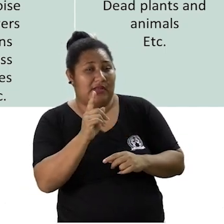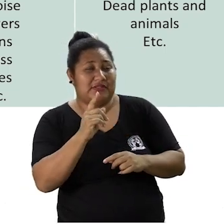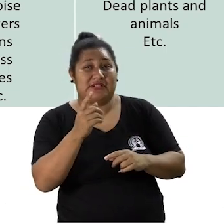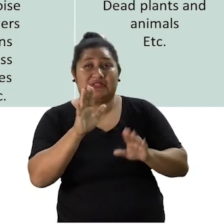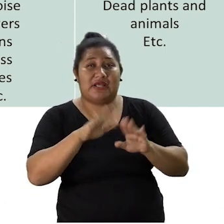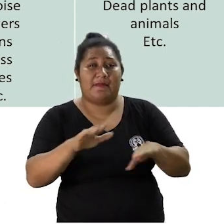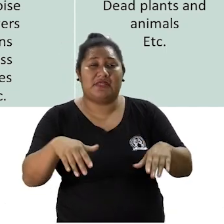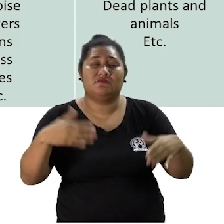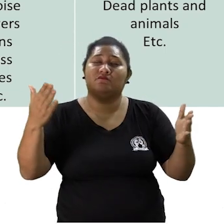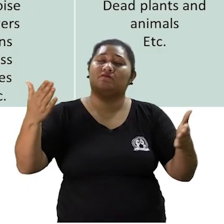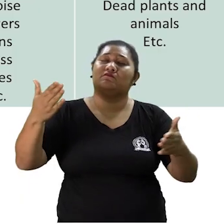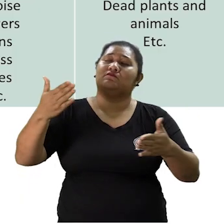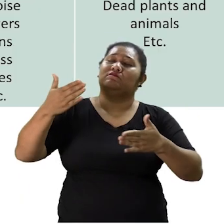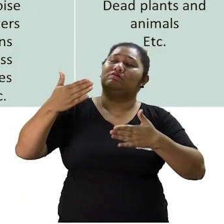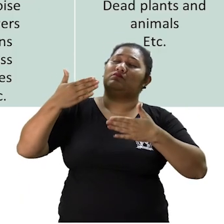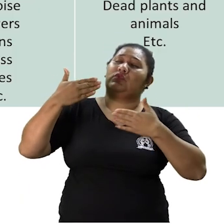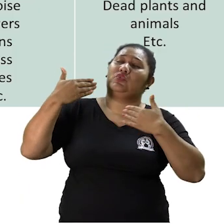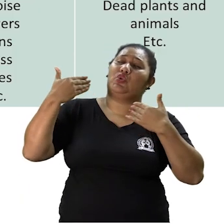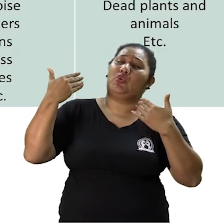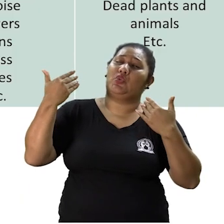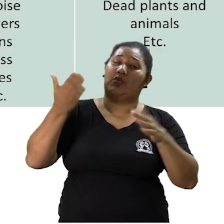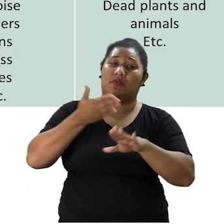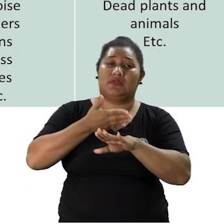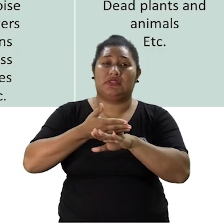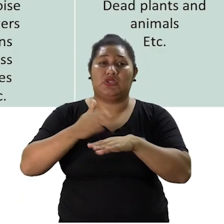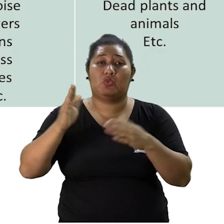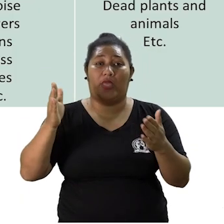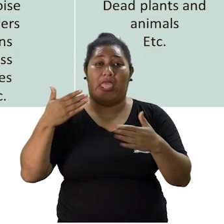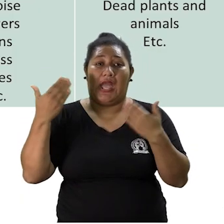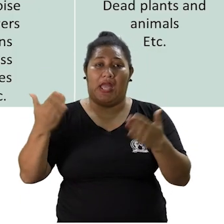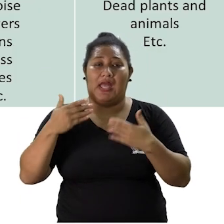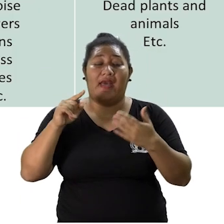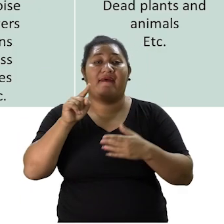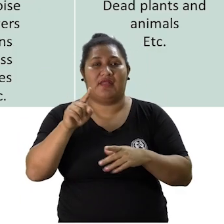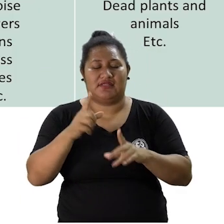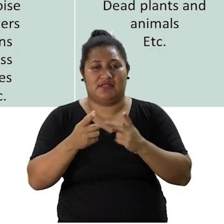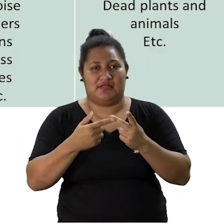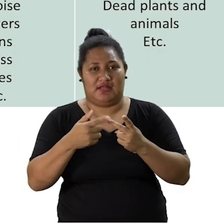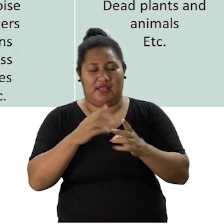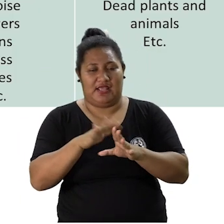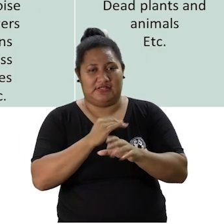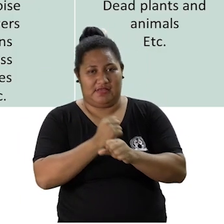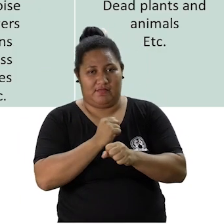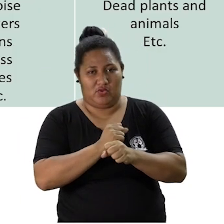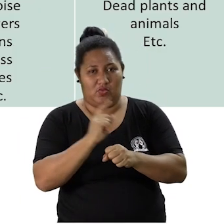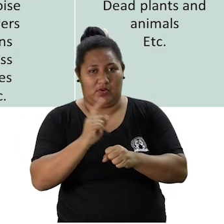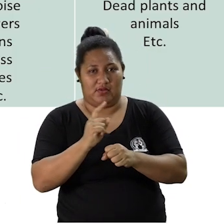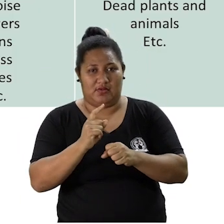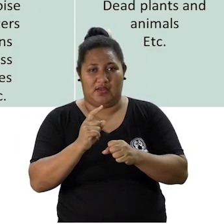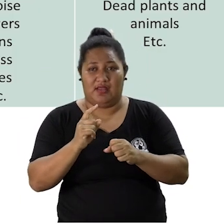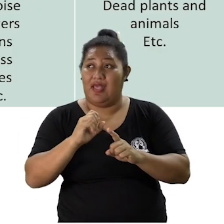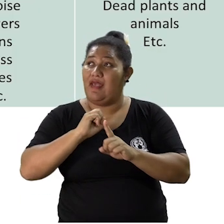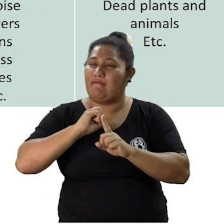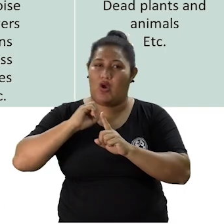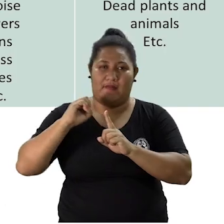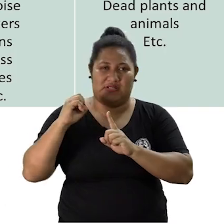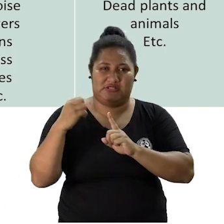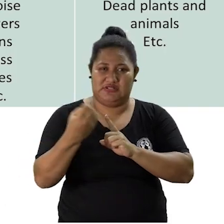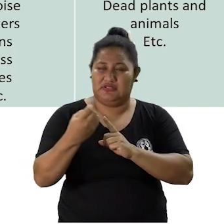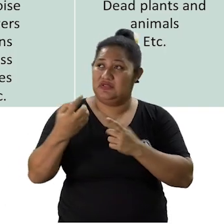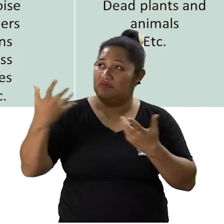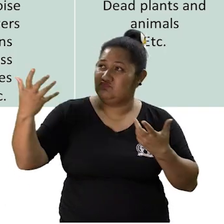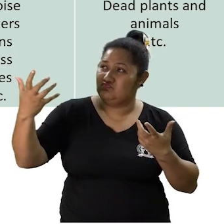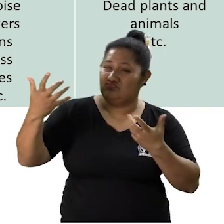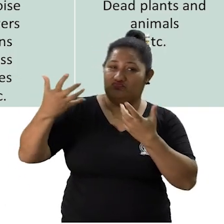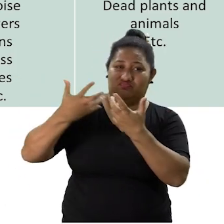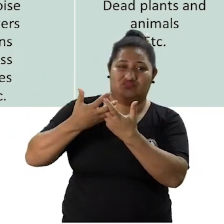tamaiti le airflow. That's one example of an interaction. Le wā tātou ma le si o manga whalanatu. O le maa